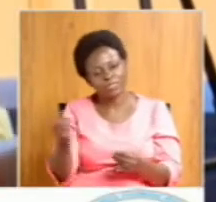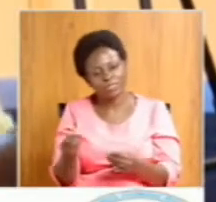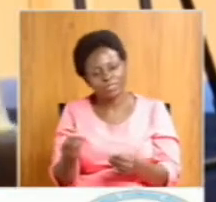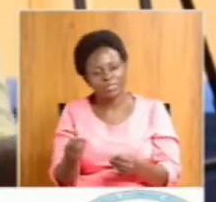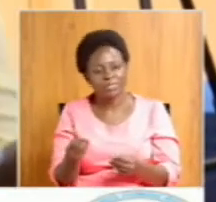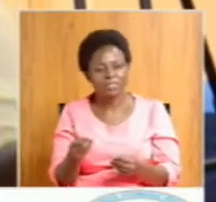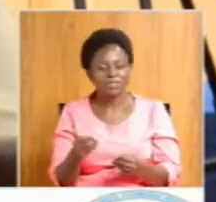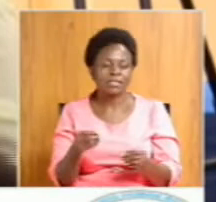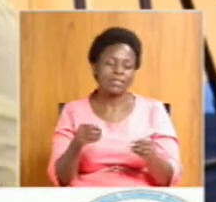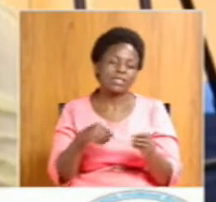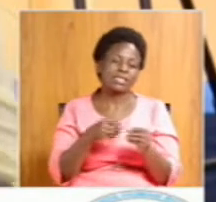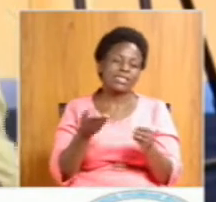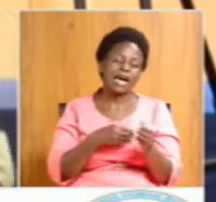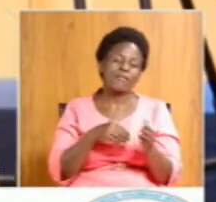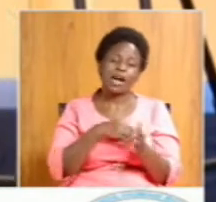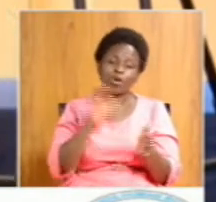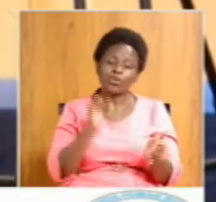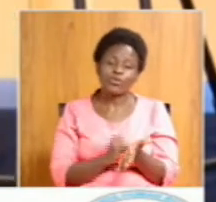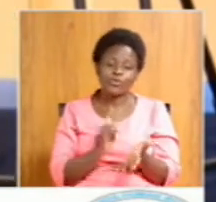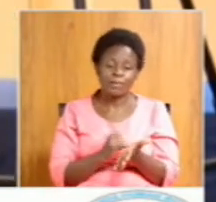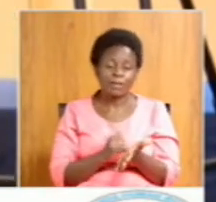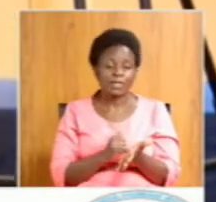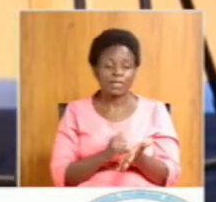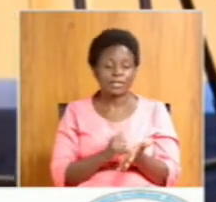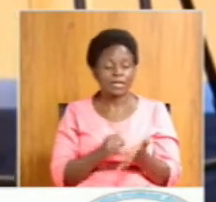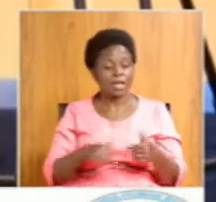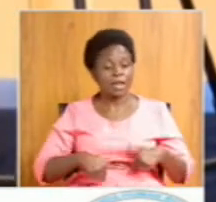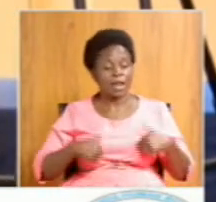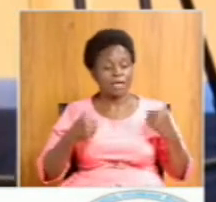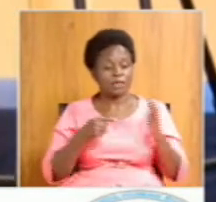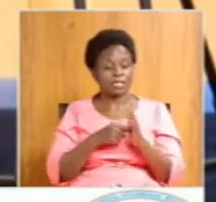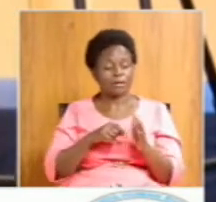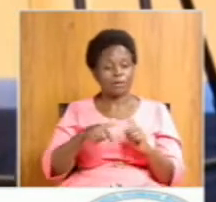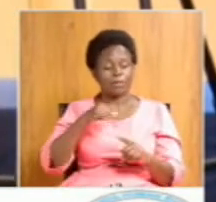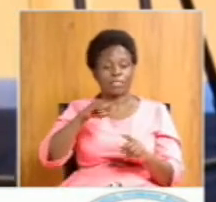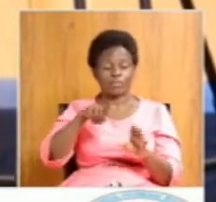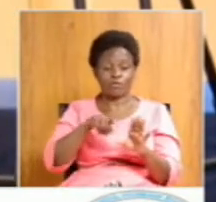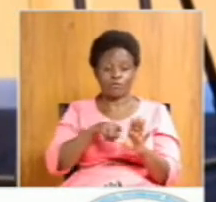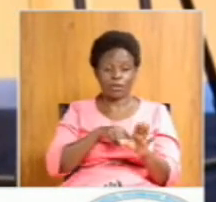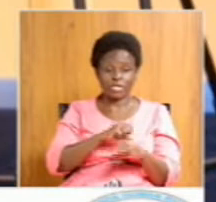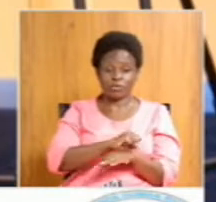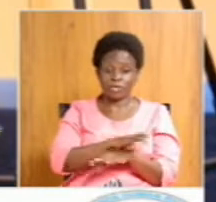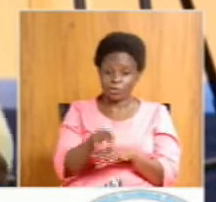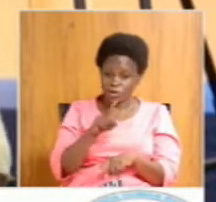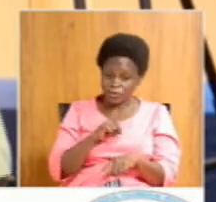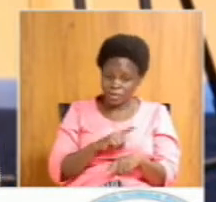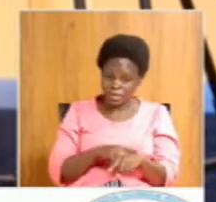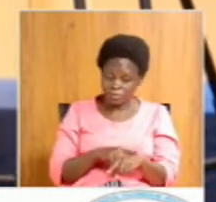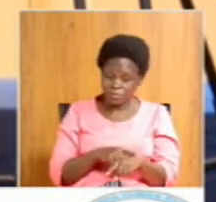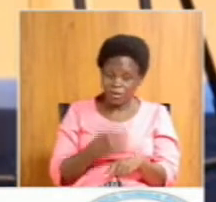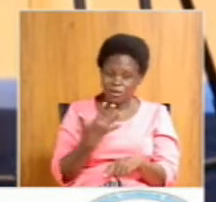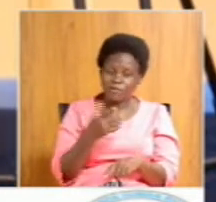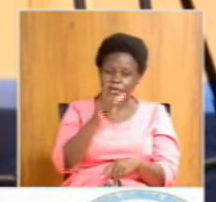and this one really has got a lot of impact just a live example in July during the COVID time five